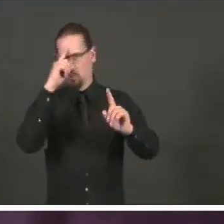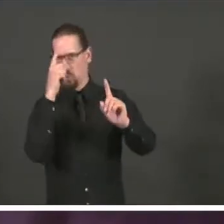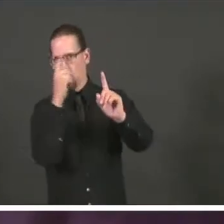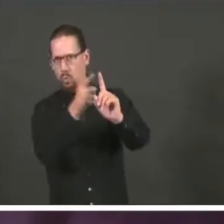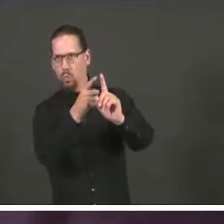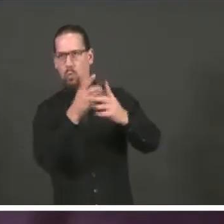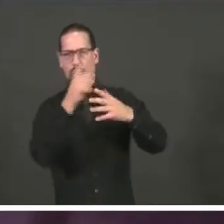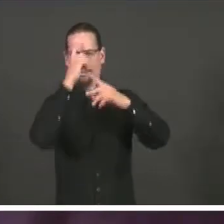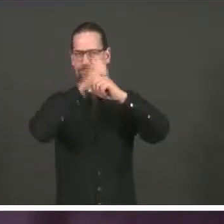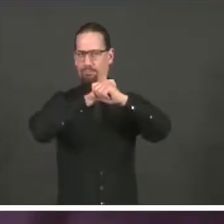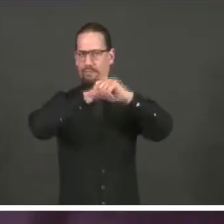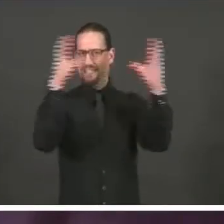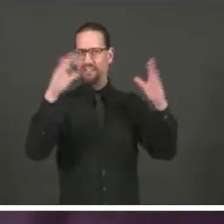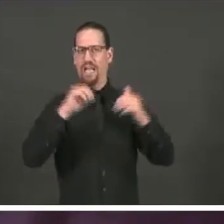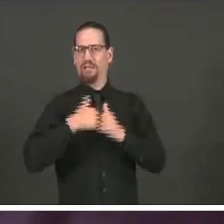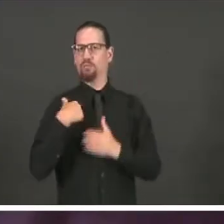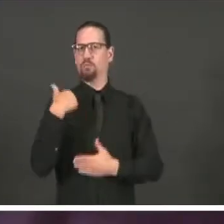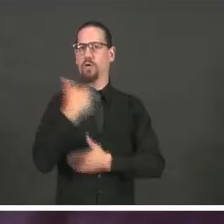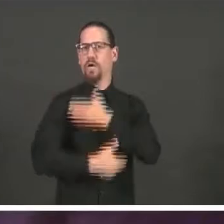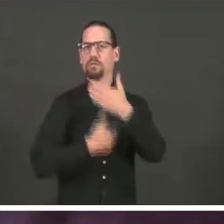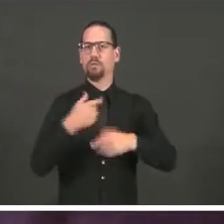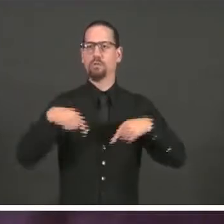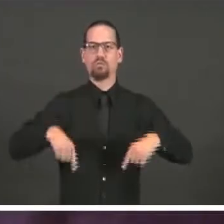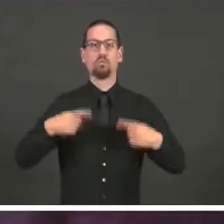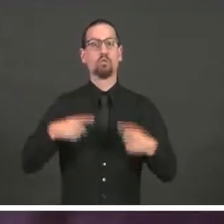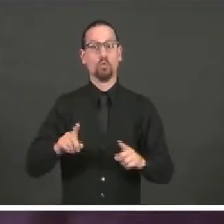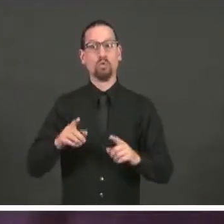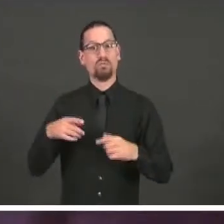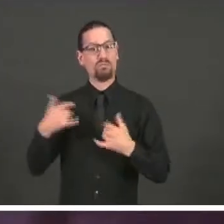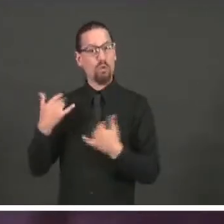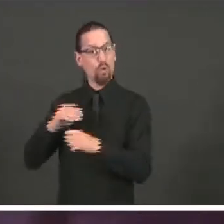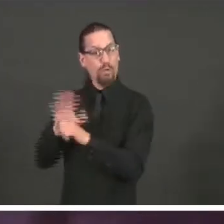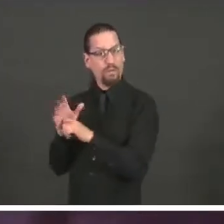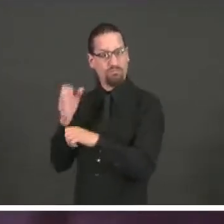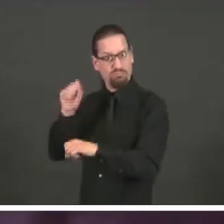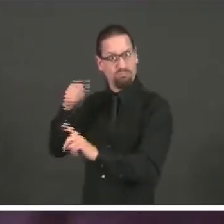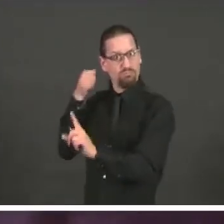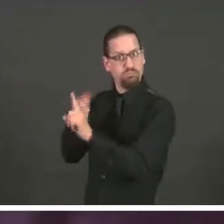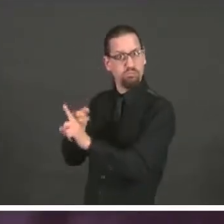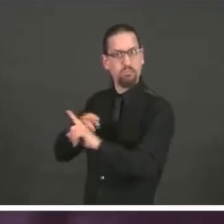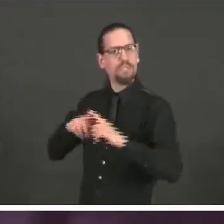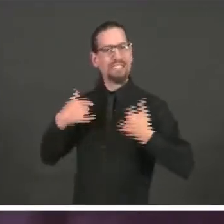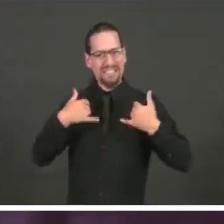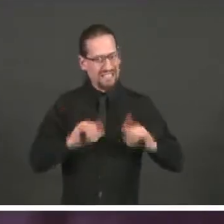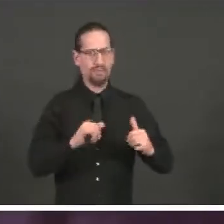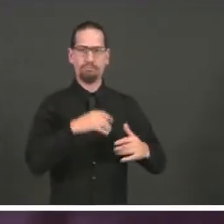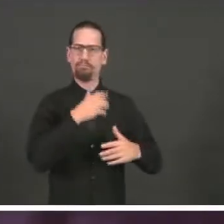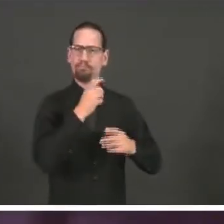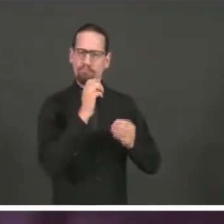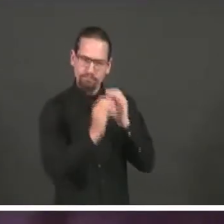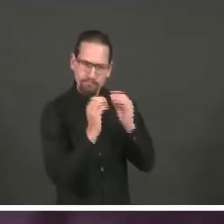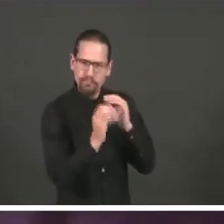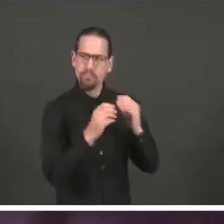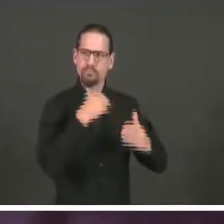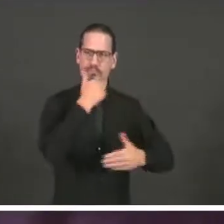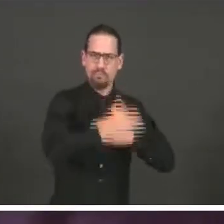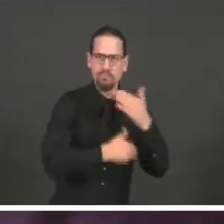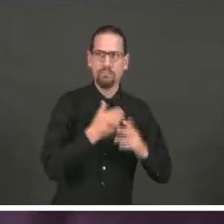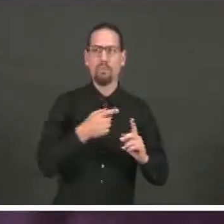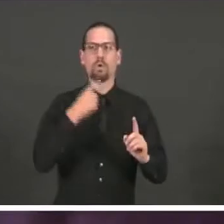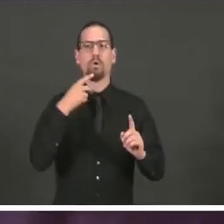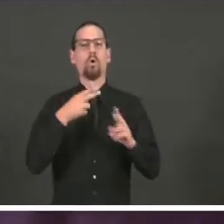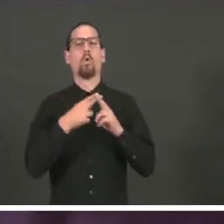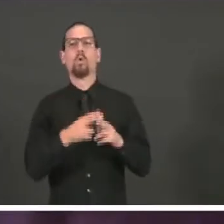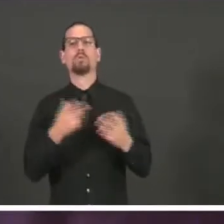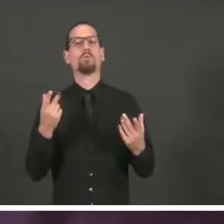in the middle of a pandemic. So we created a turnaround action plan that you've all seen. But that's our work